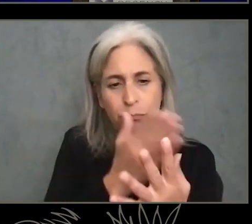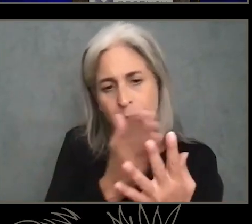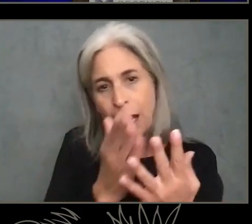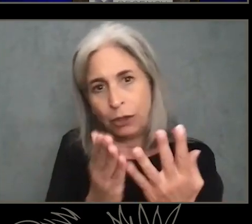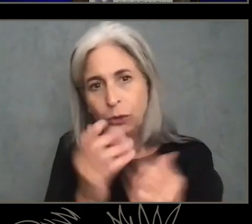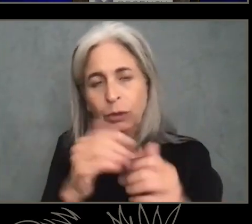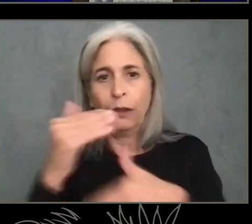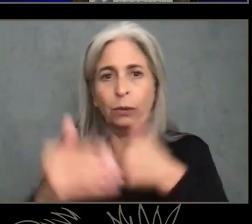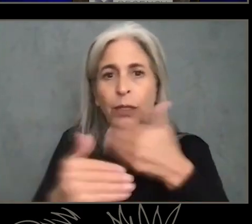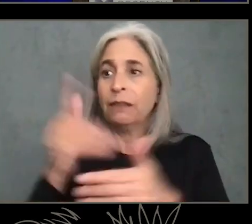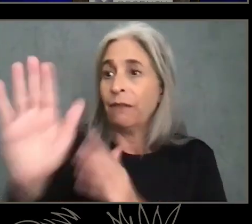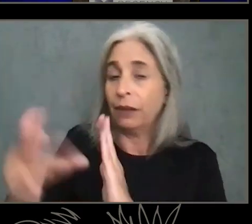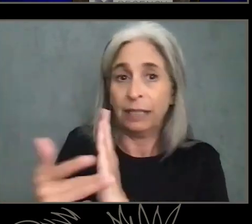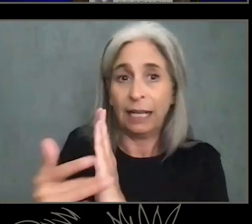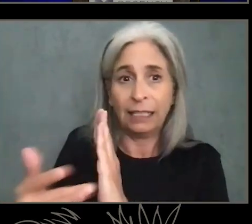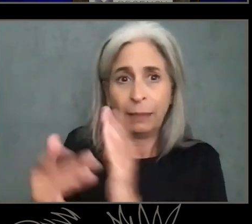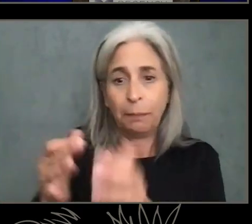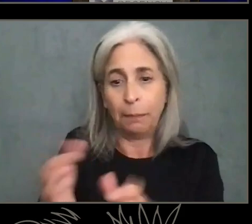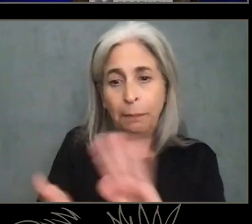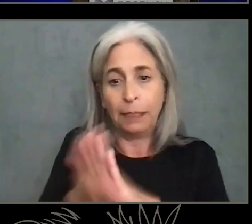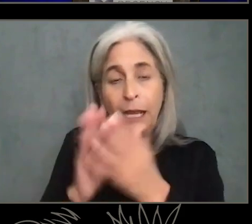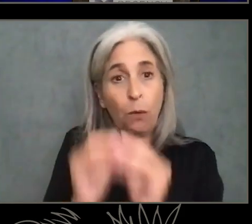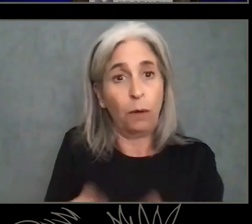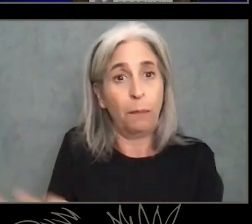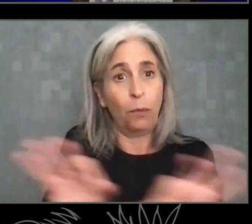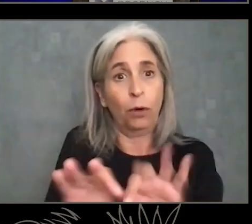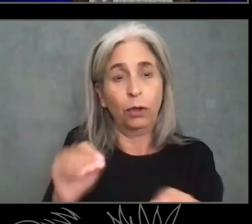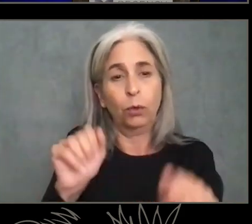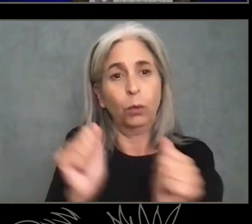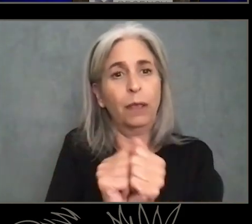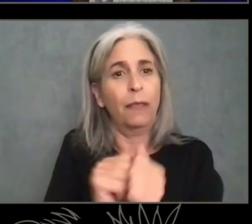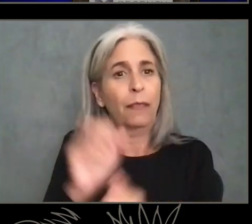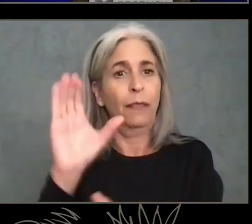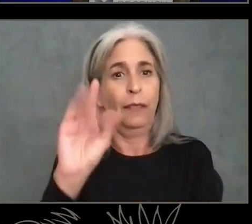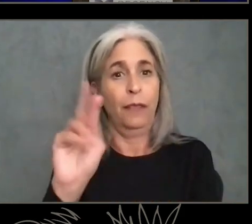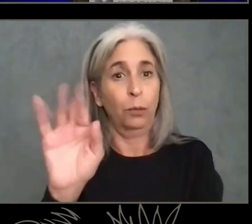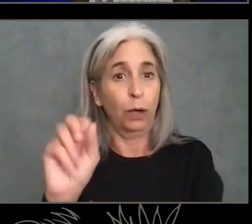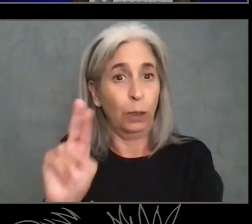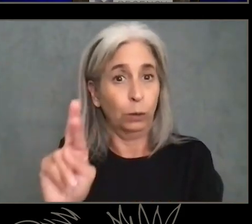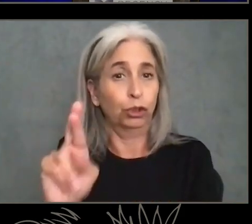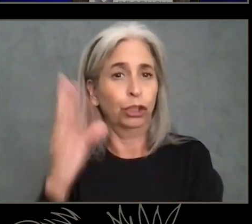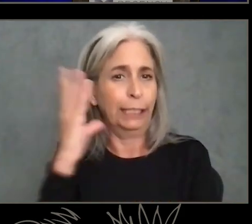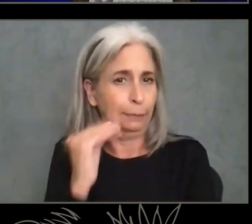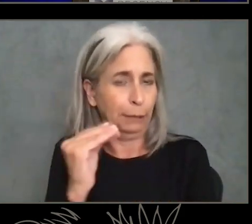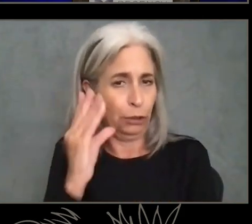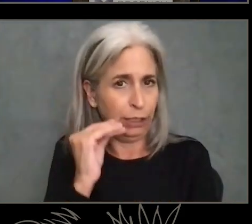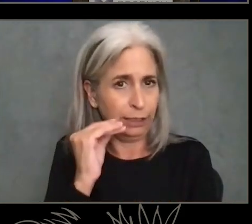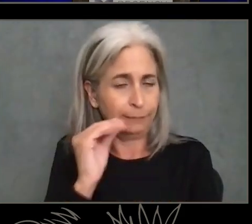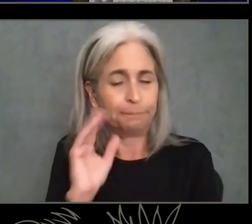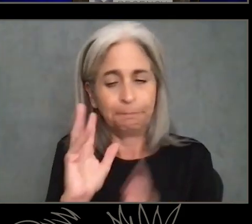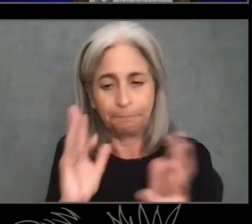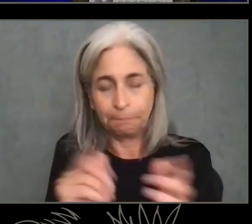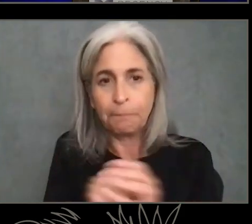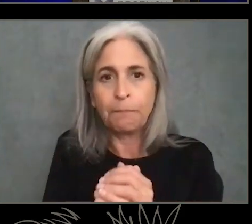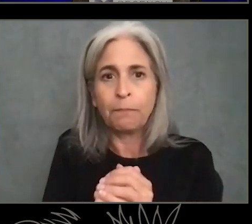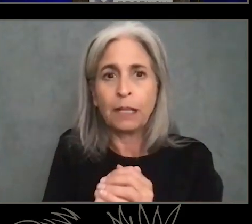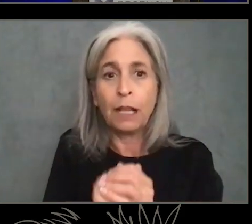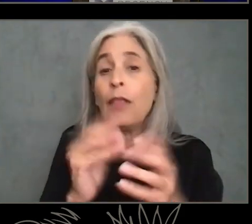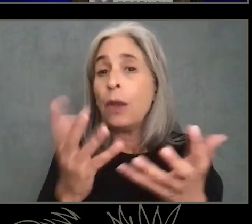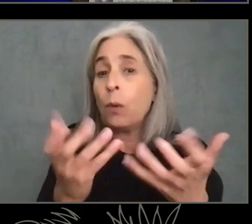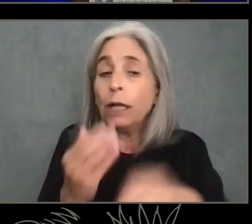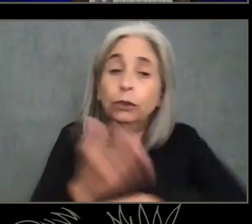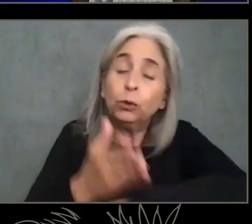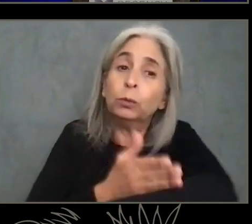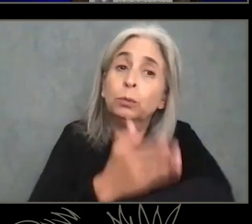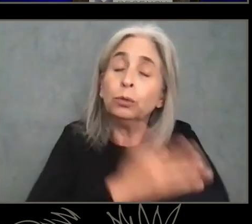of their technology being more important in the browser experience. But overall, in intending to improve